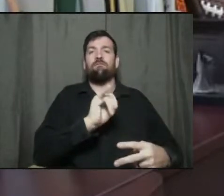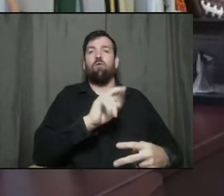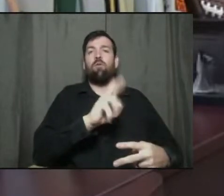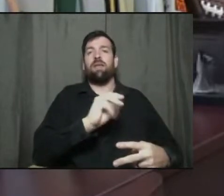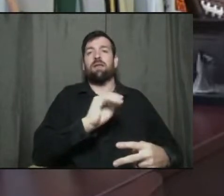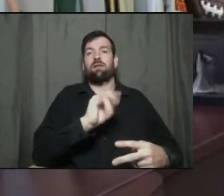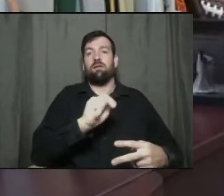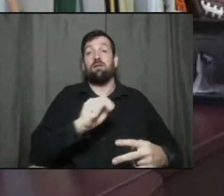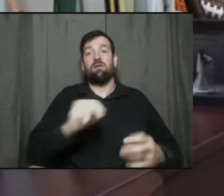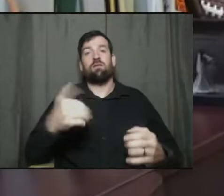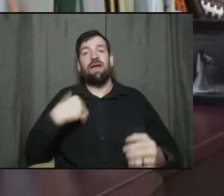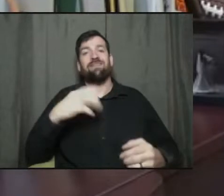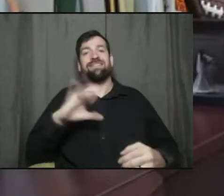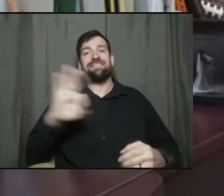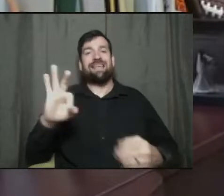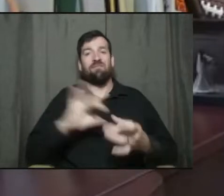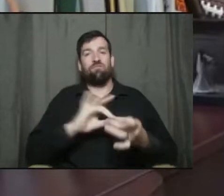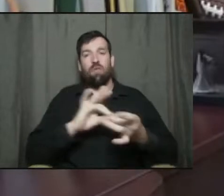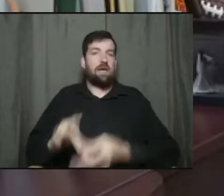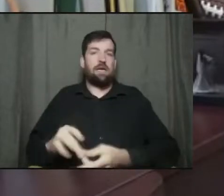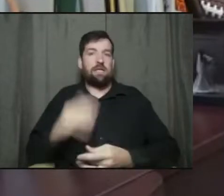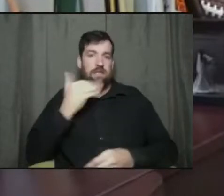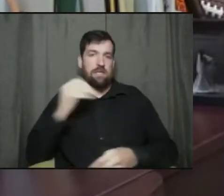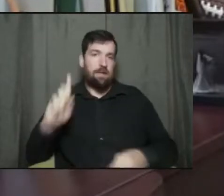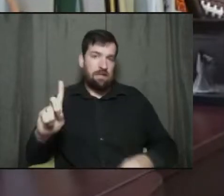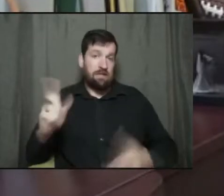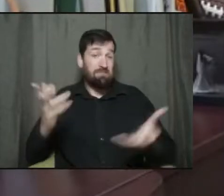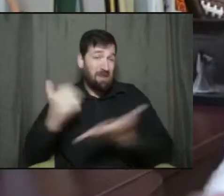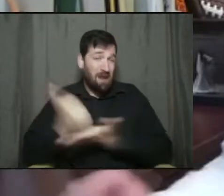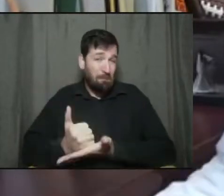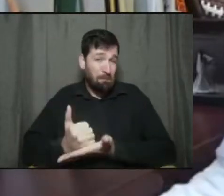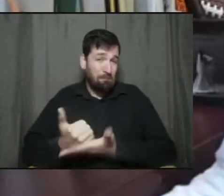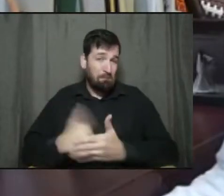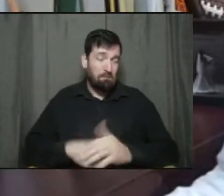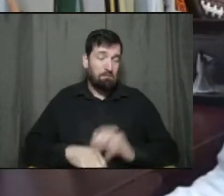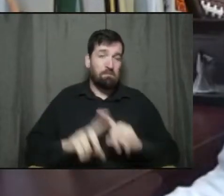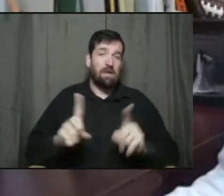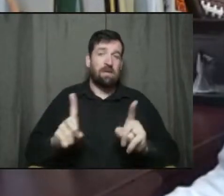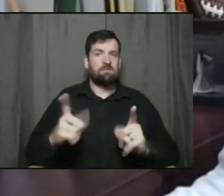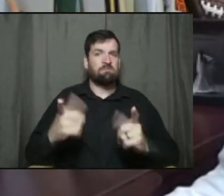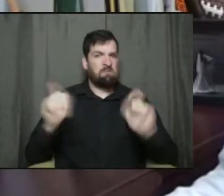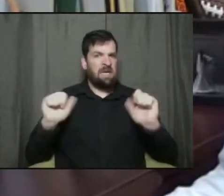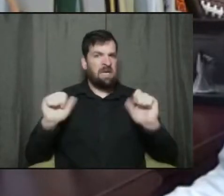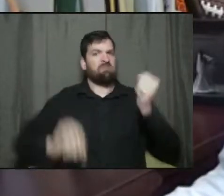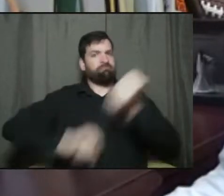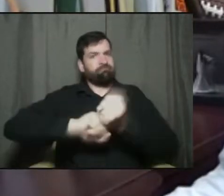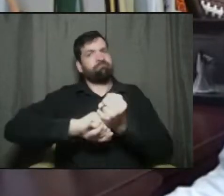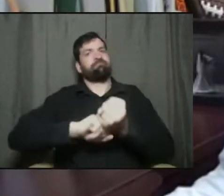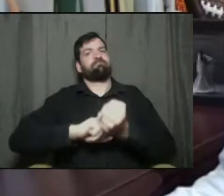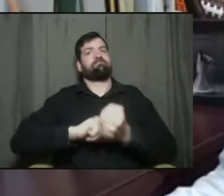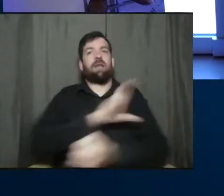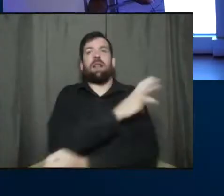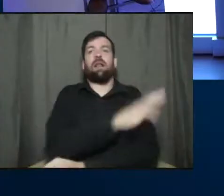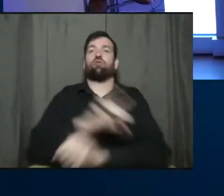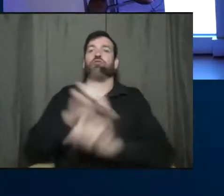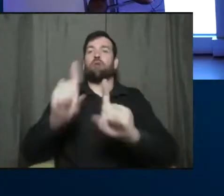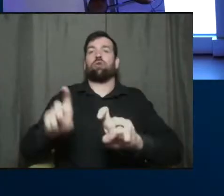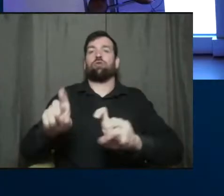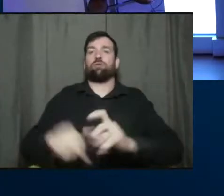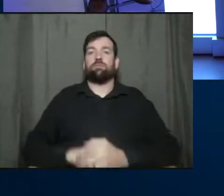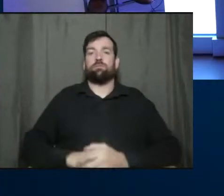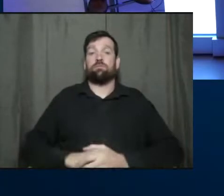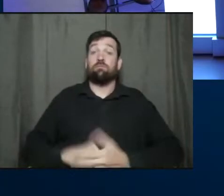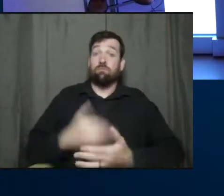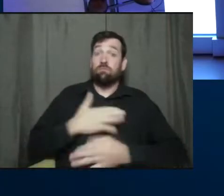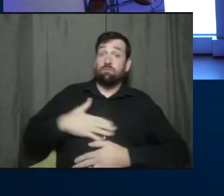have CF-related diabetes, and that should or may help. So, but yes, I am a big proponent of clinical trials. And we appreciate that